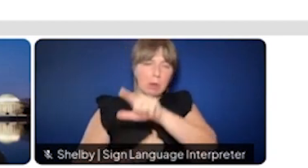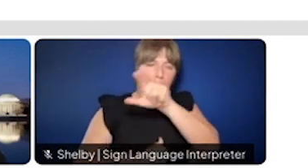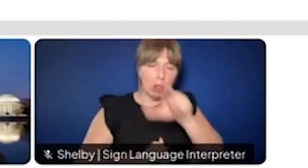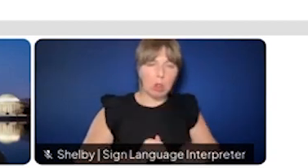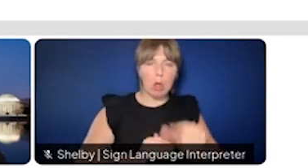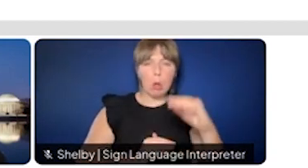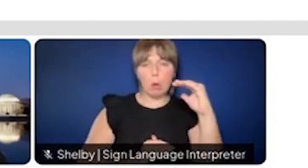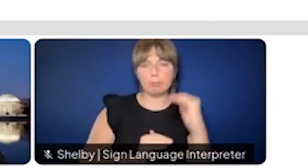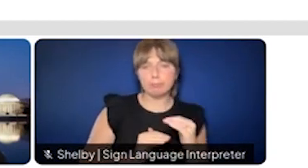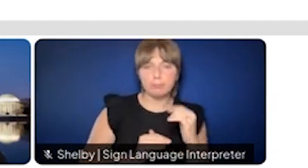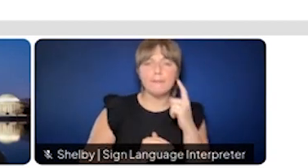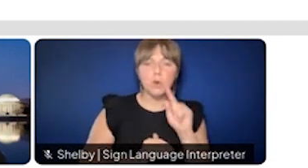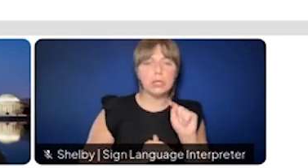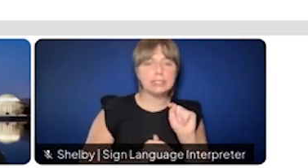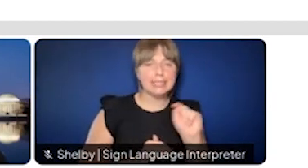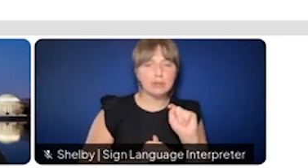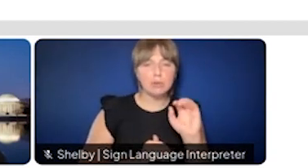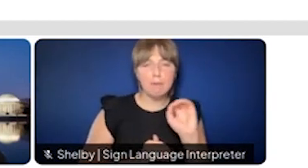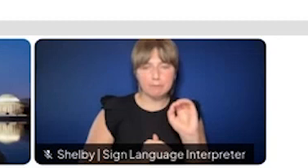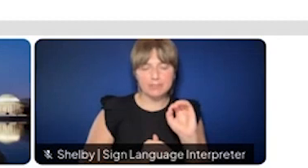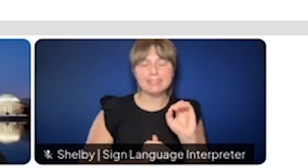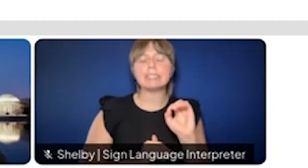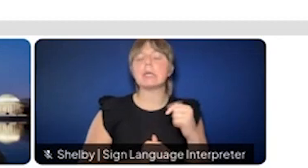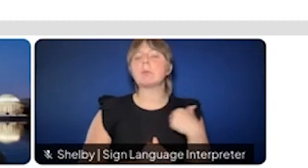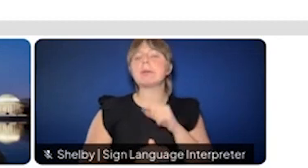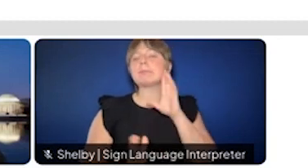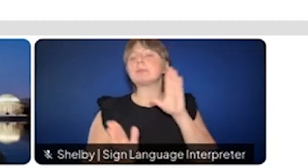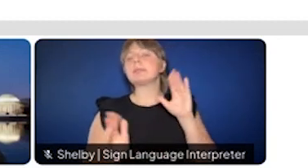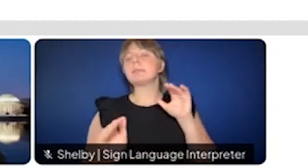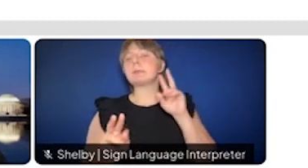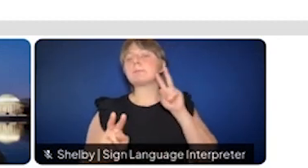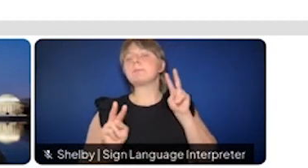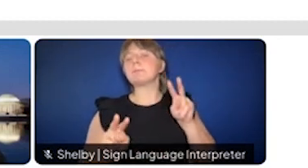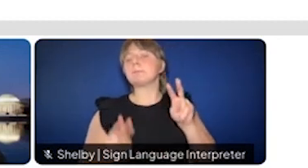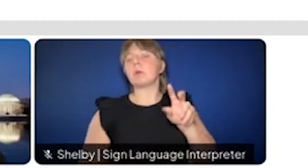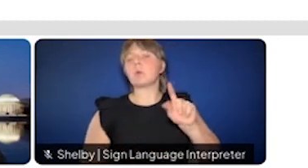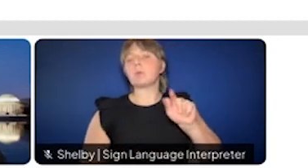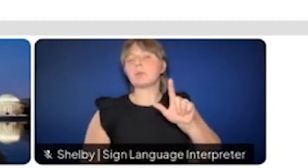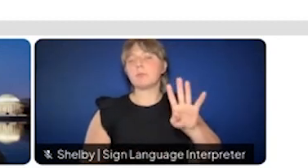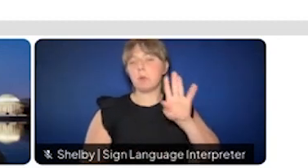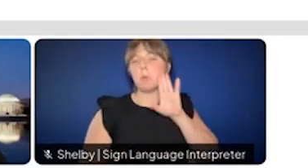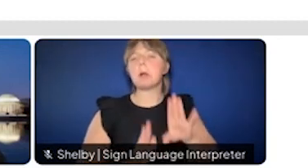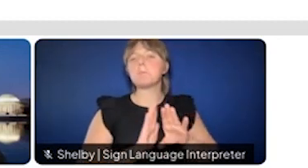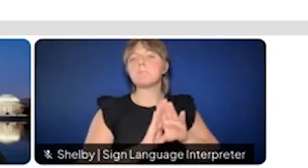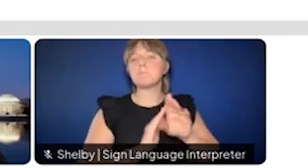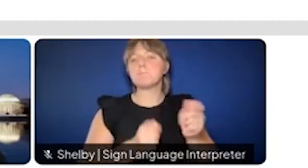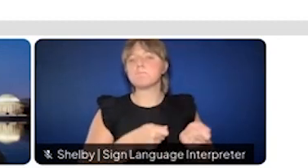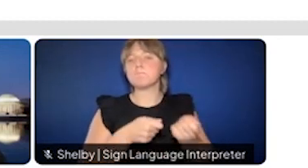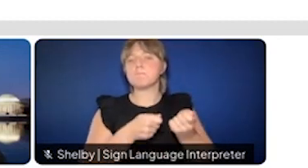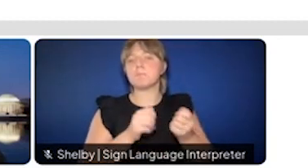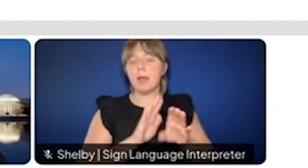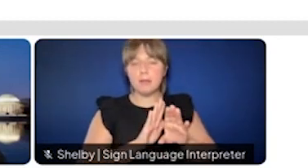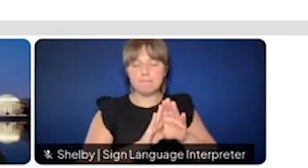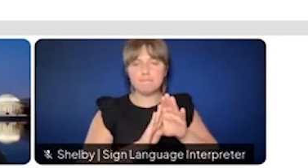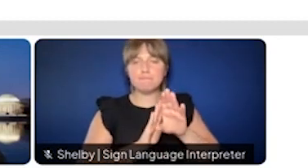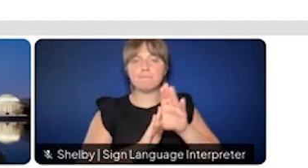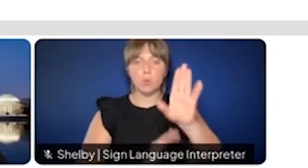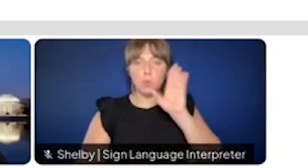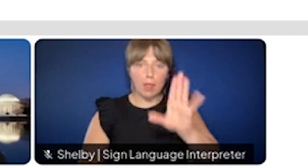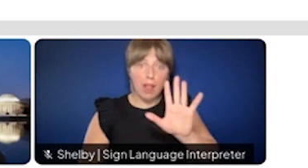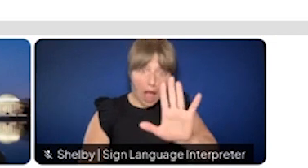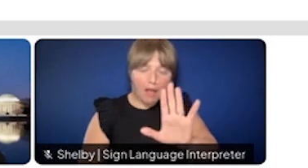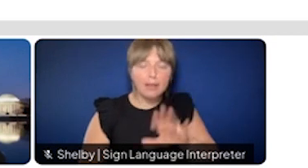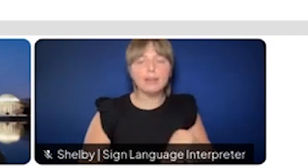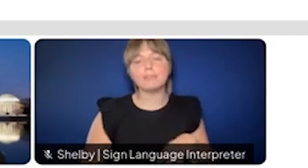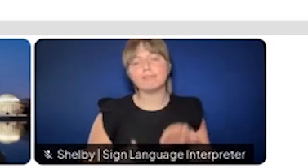secondaries generally, and that things will probably move back up into 2024. I forgot to mention at the top, if you have questions that you'd like